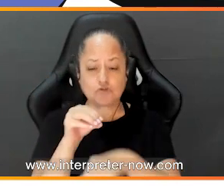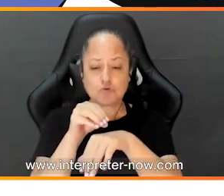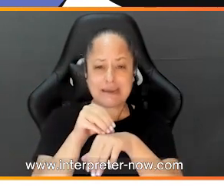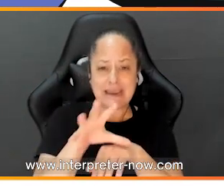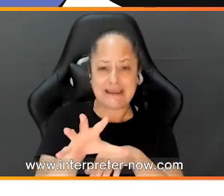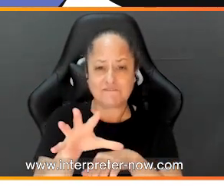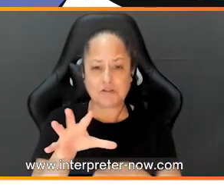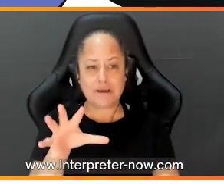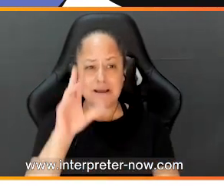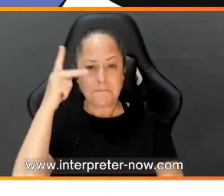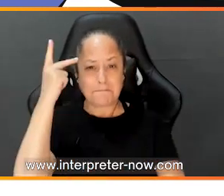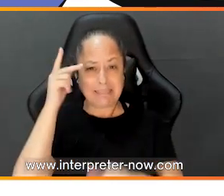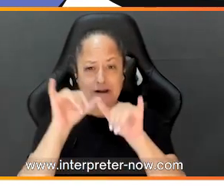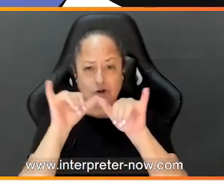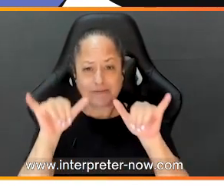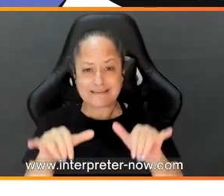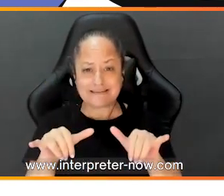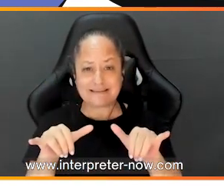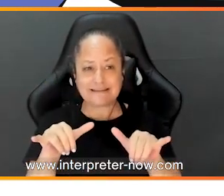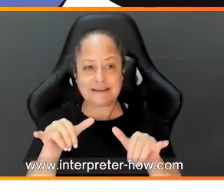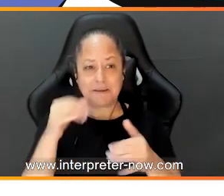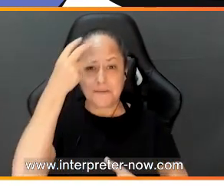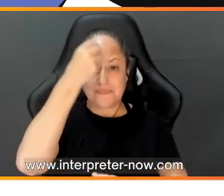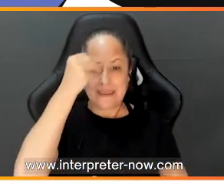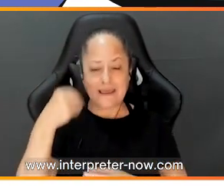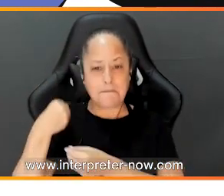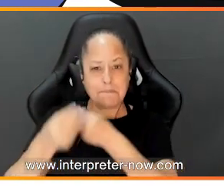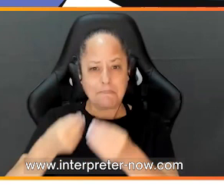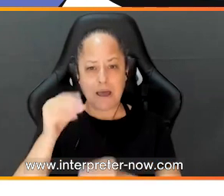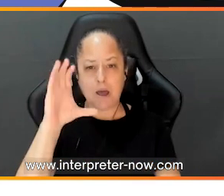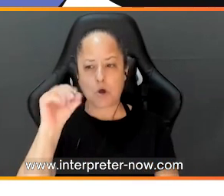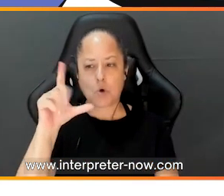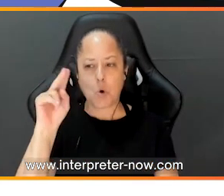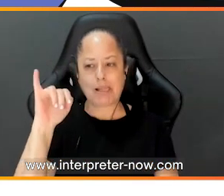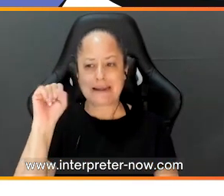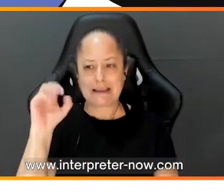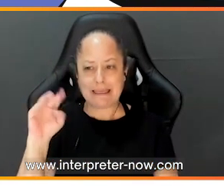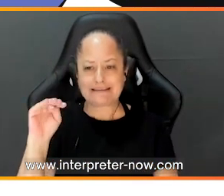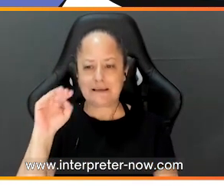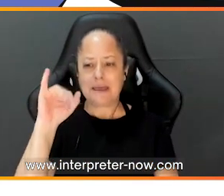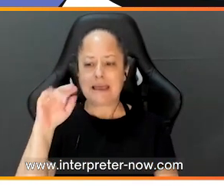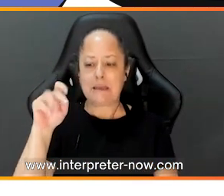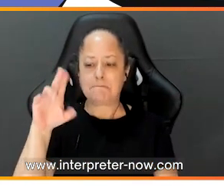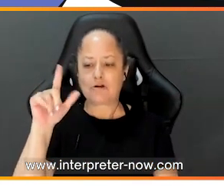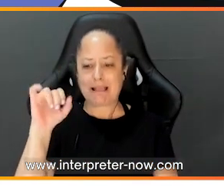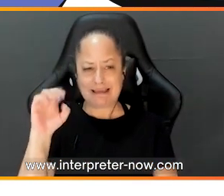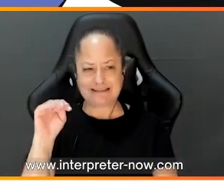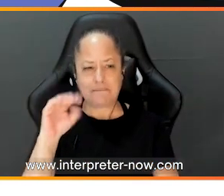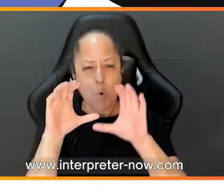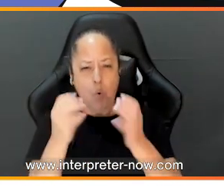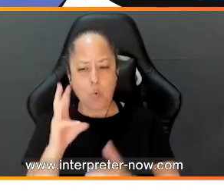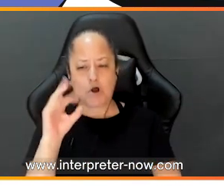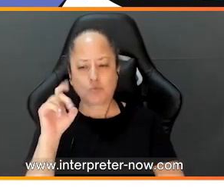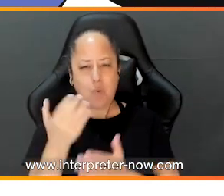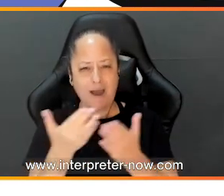political systems. So thinking about the legacies of colonialism, imperialism, all these sorts of things. This is a worldwide thing. And to be honest, we